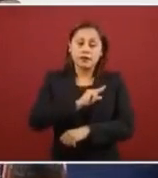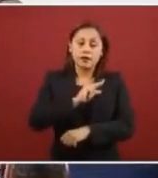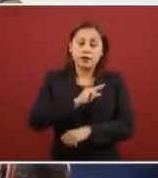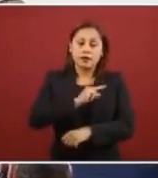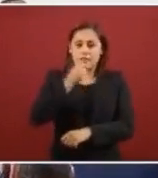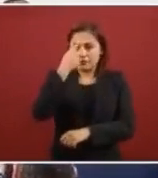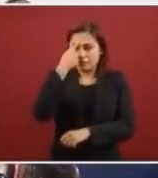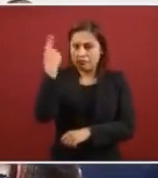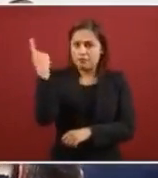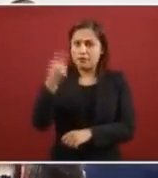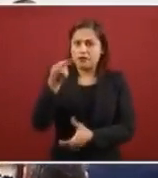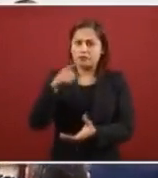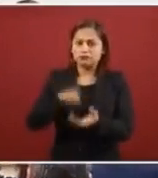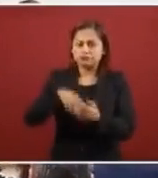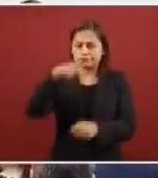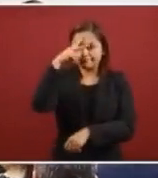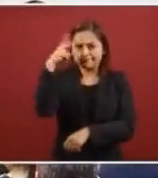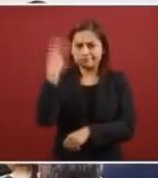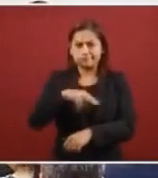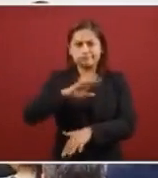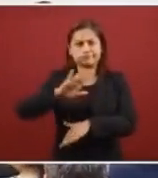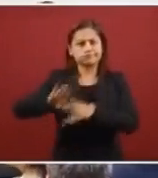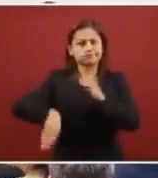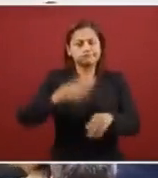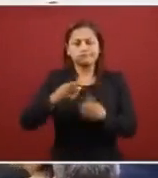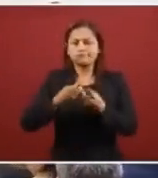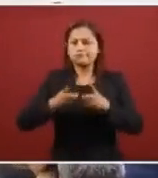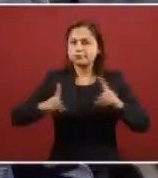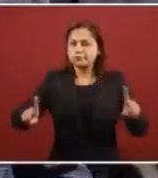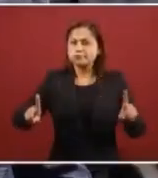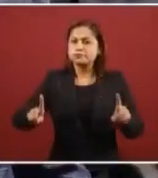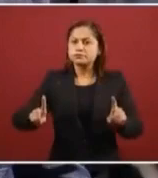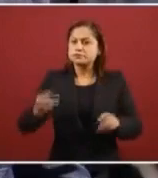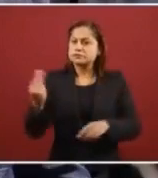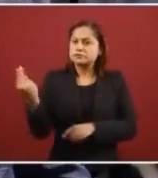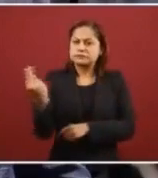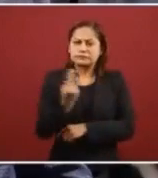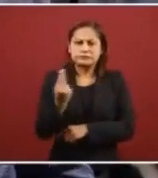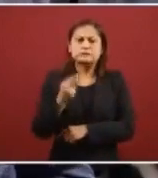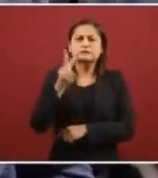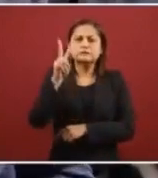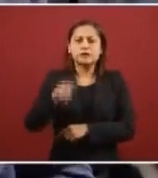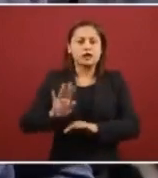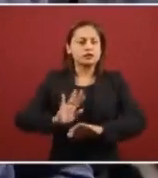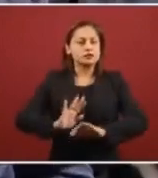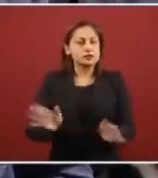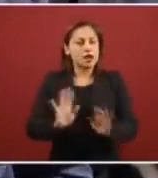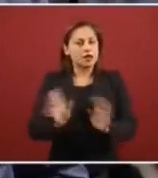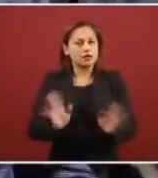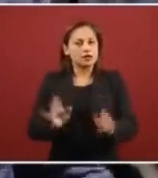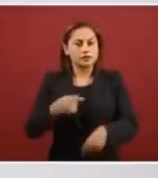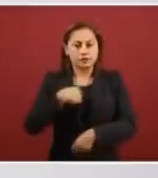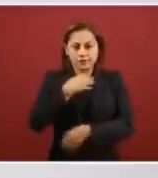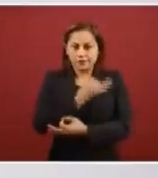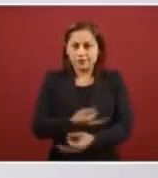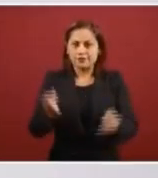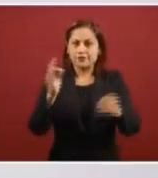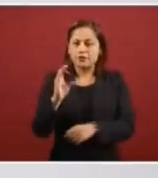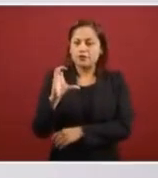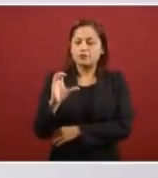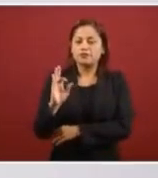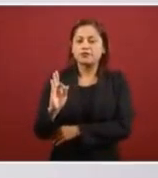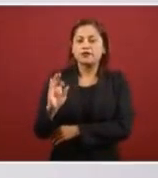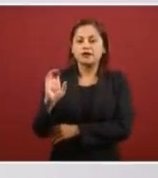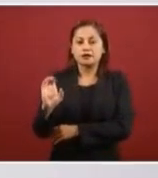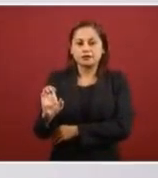necessary and indispensable and it's a reality i inform you that the federal